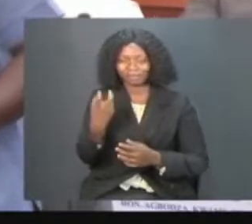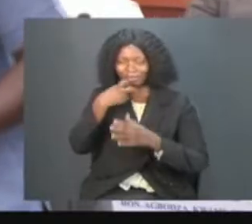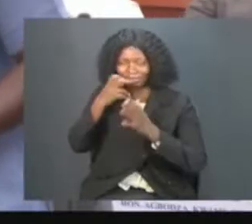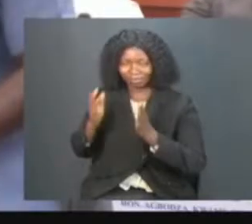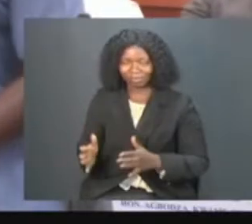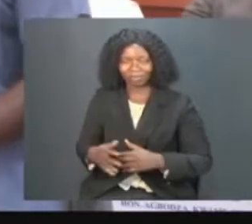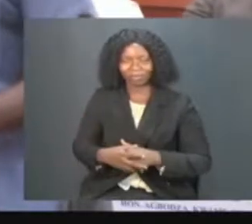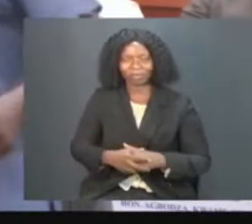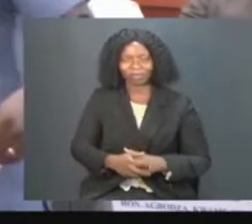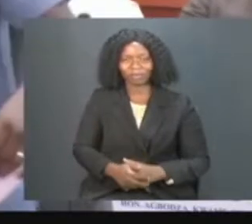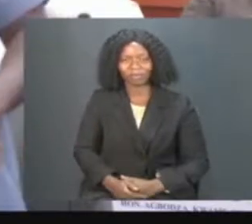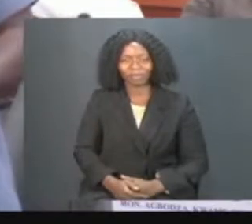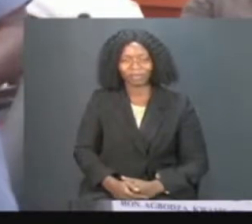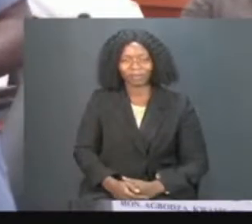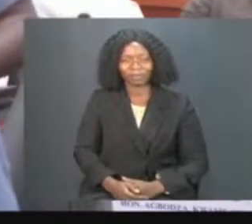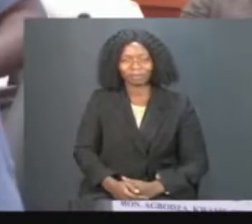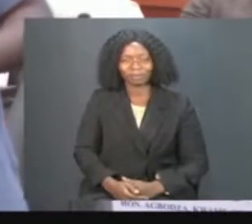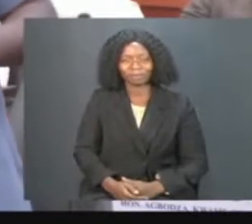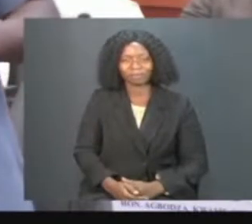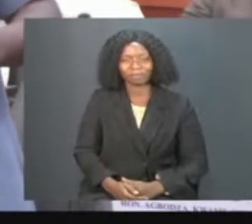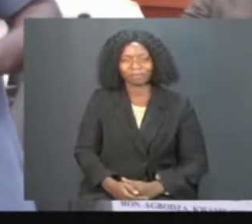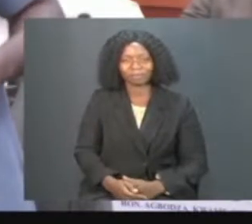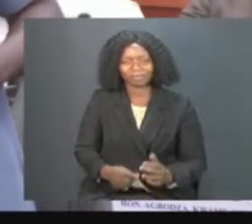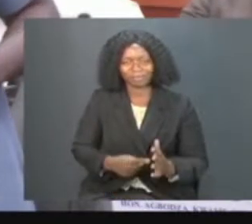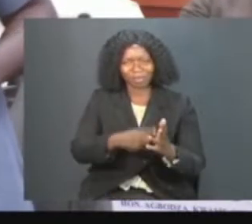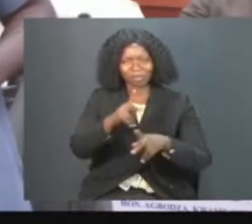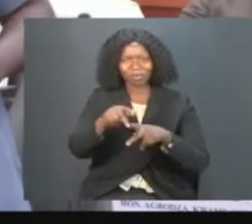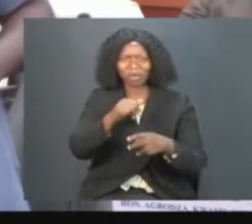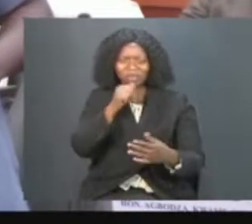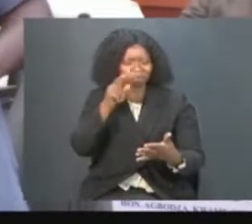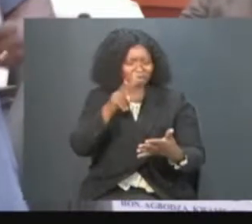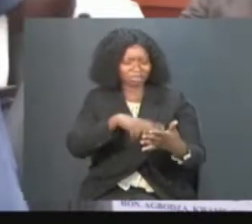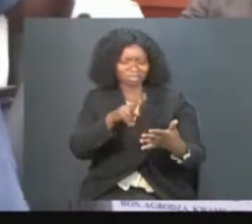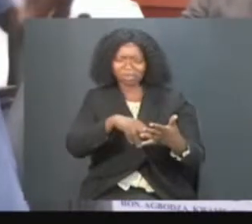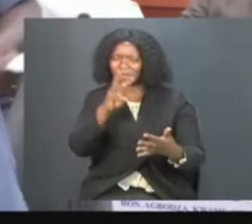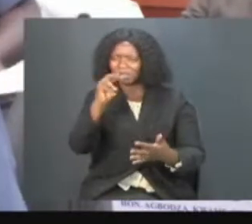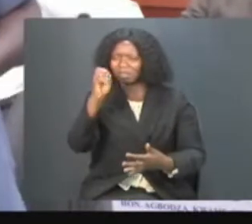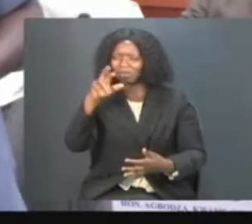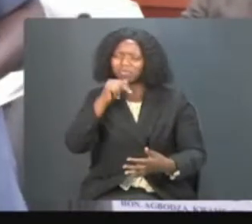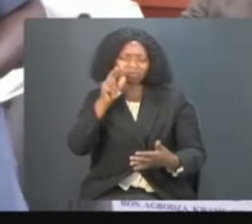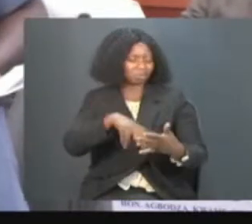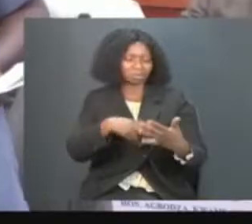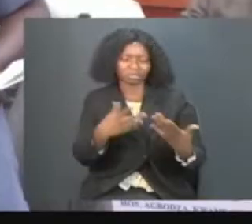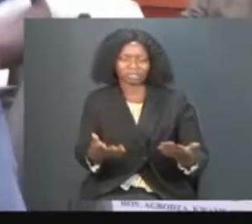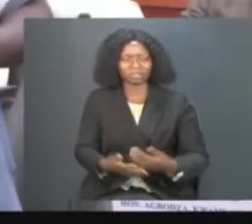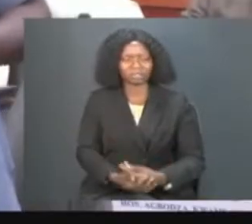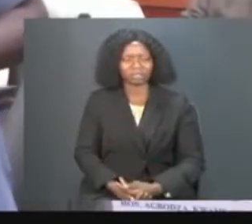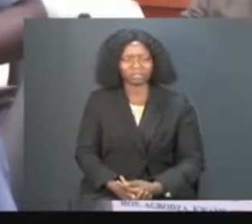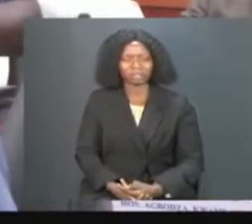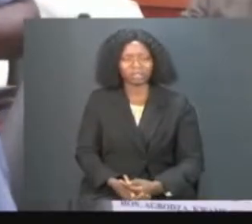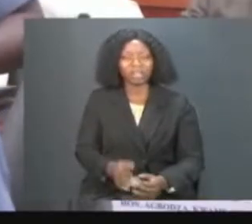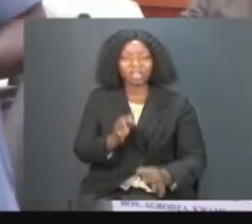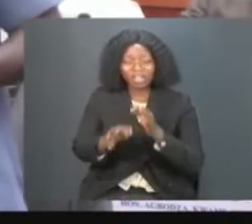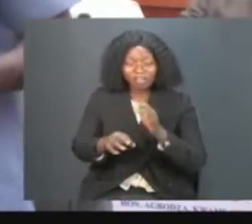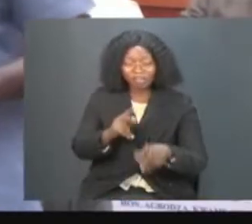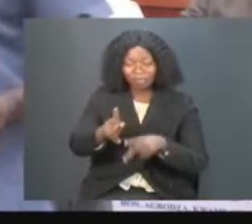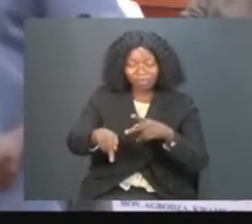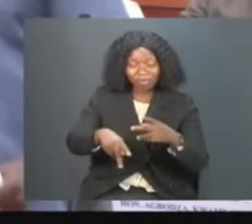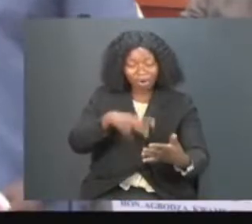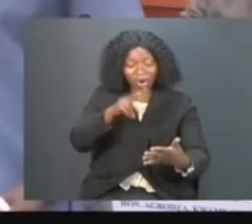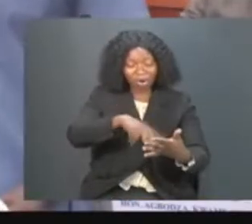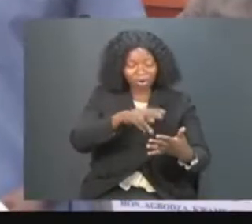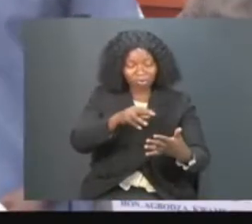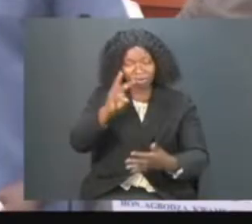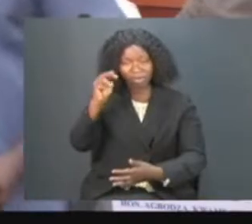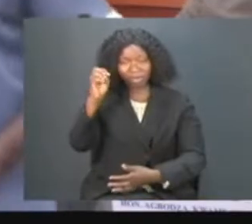Speaker, unfortunately, it appears people did not even read the memorandum that came with the bill. If people had read the memorandum that came